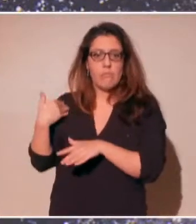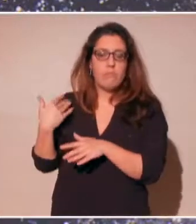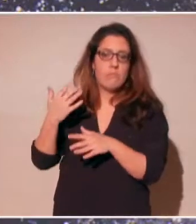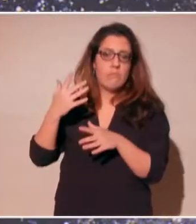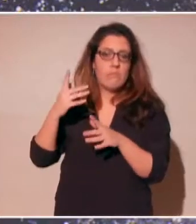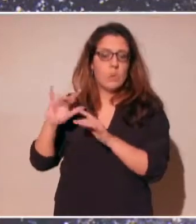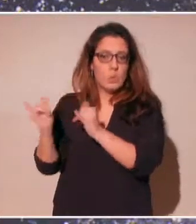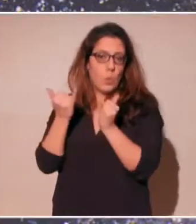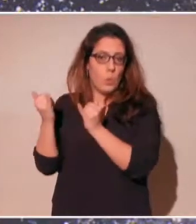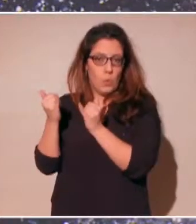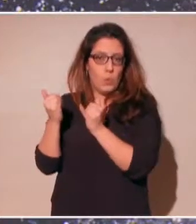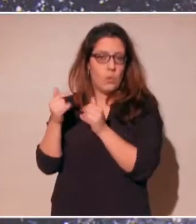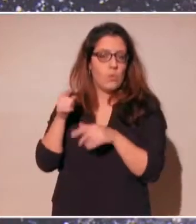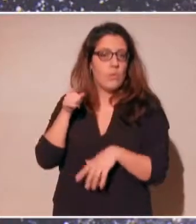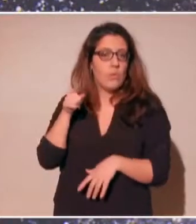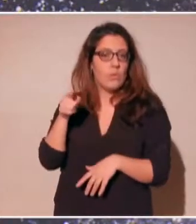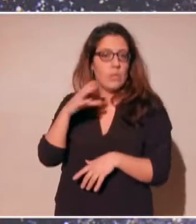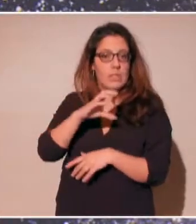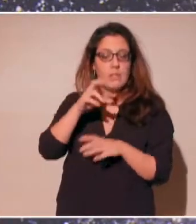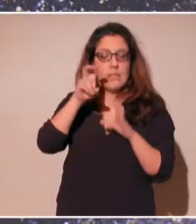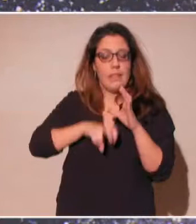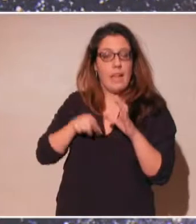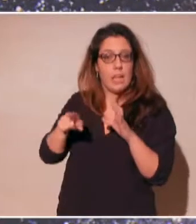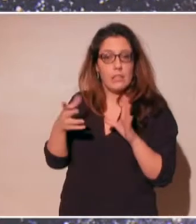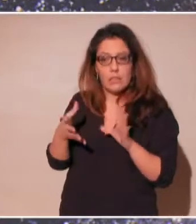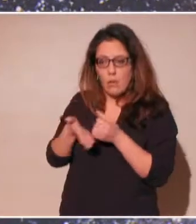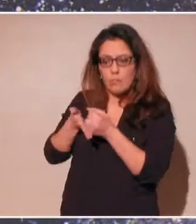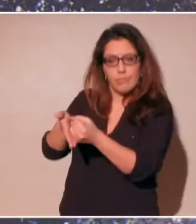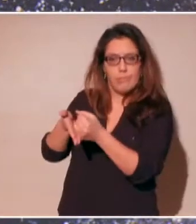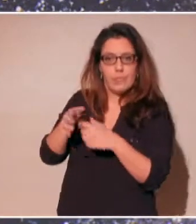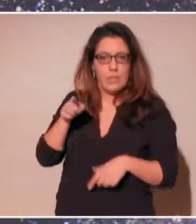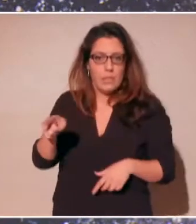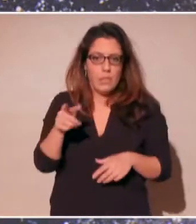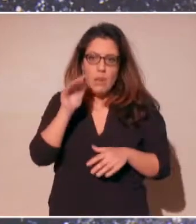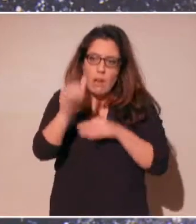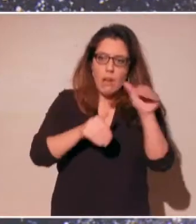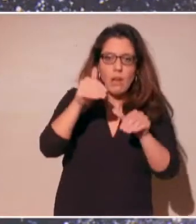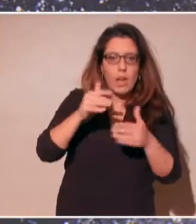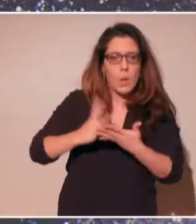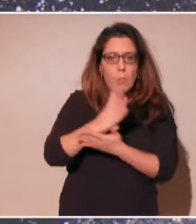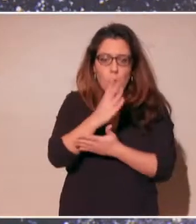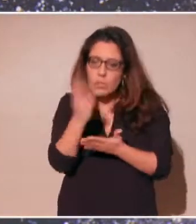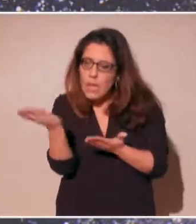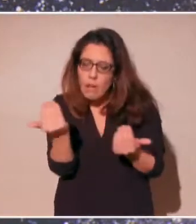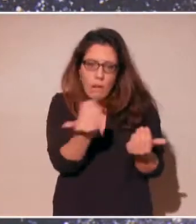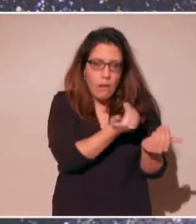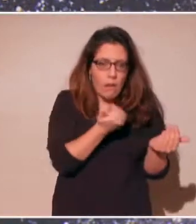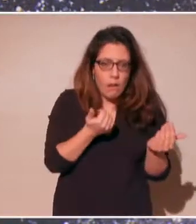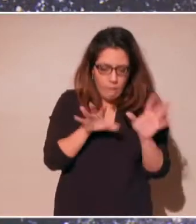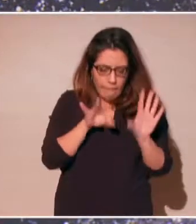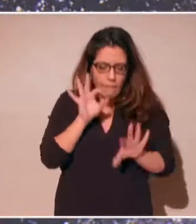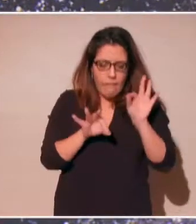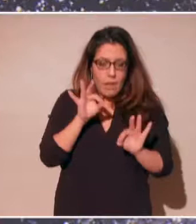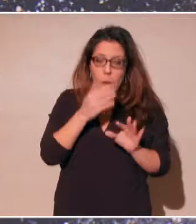our Make Our Planet Great Again initiative, which was consolidated by the CNRS. This allowed us to actually send out